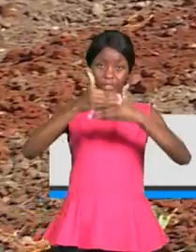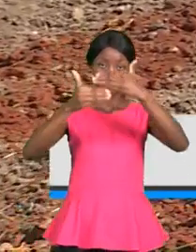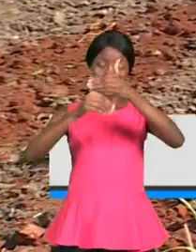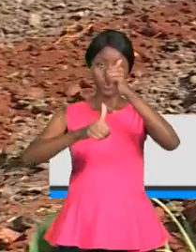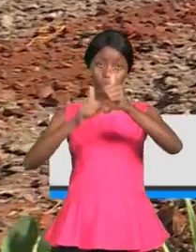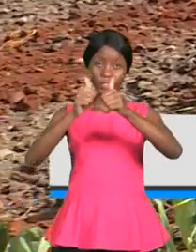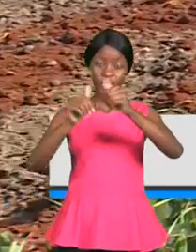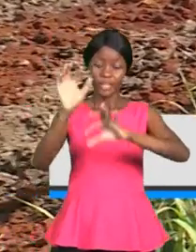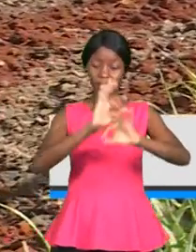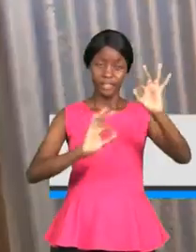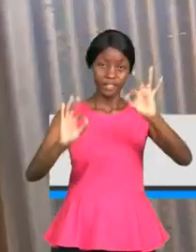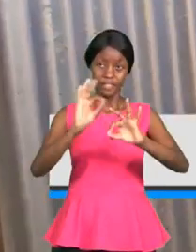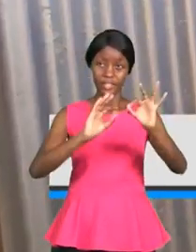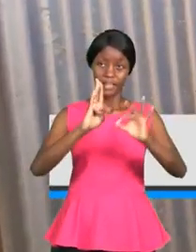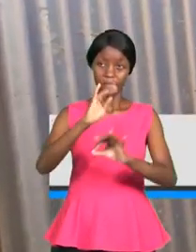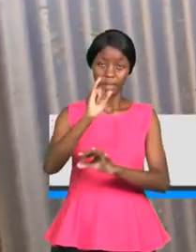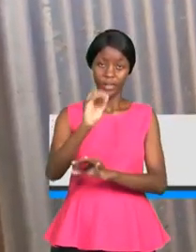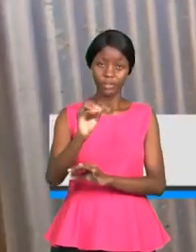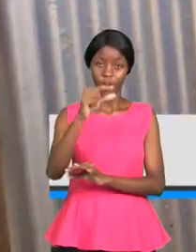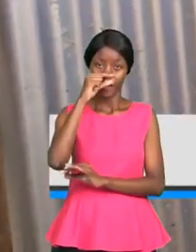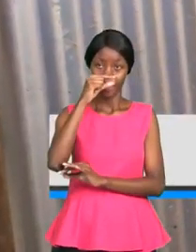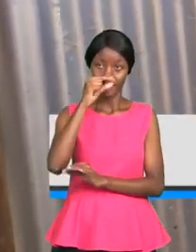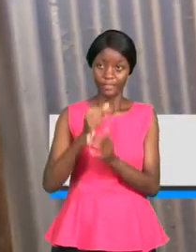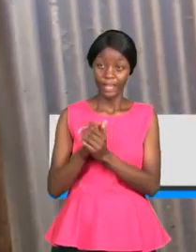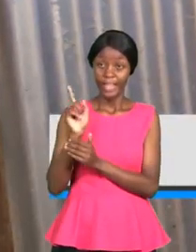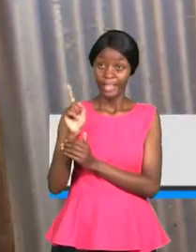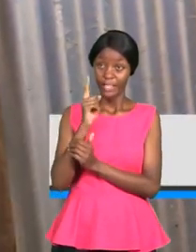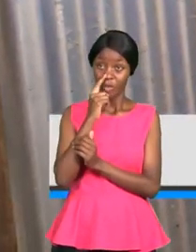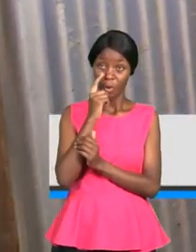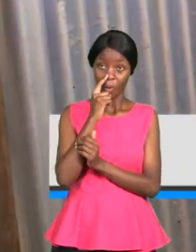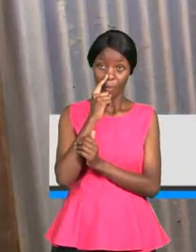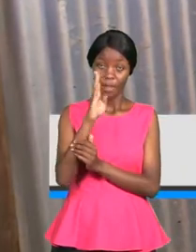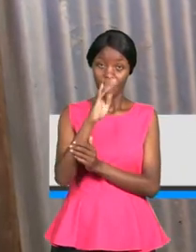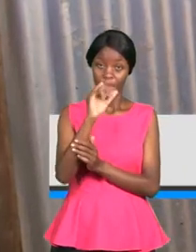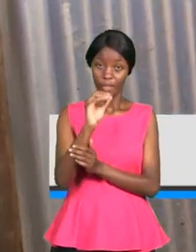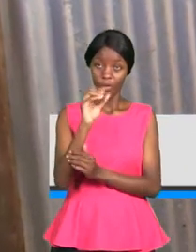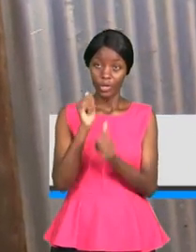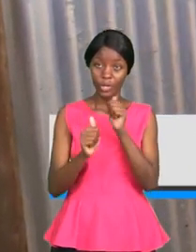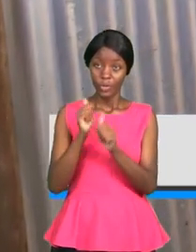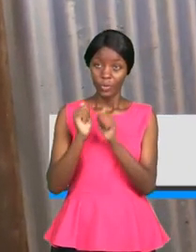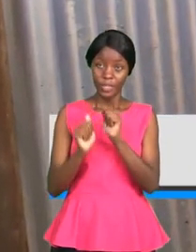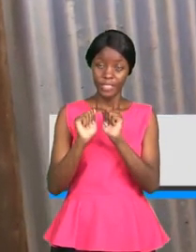biogas production. This is a Home Bio 2.0. It's a flexi-tube biogas